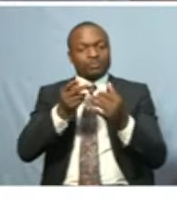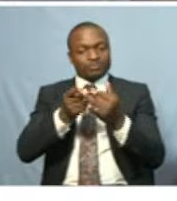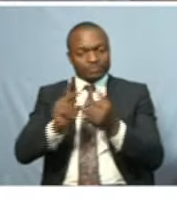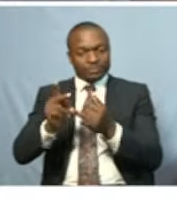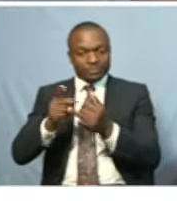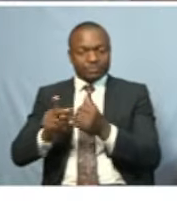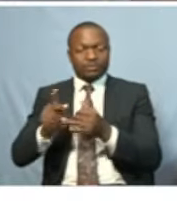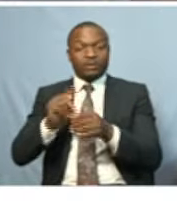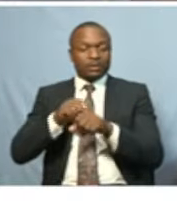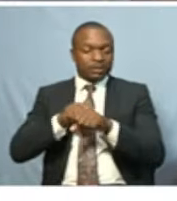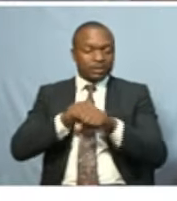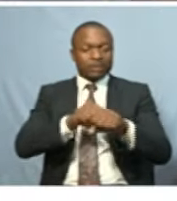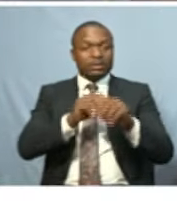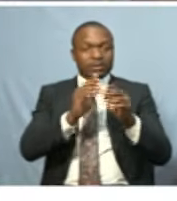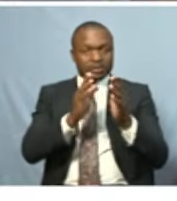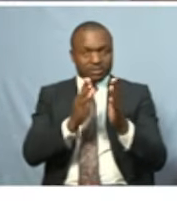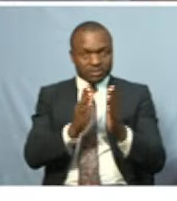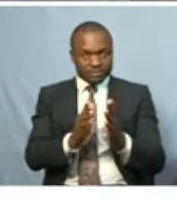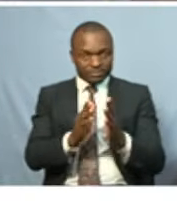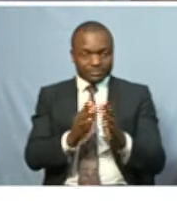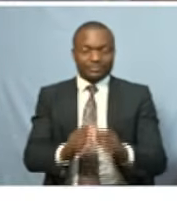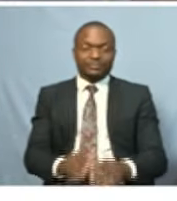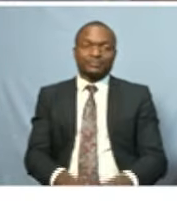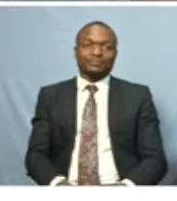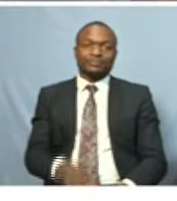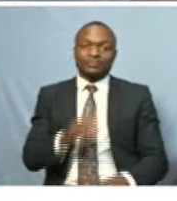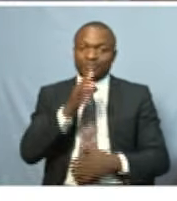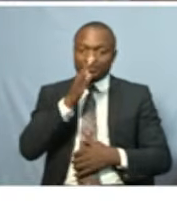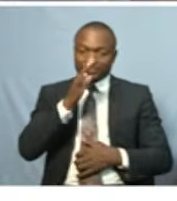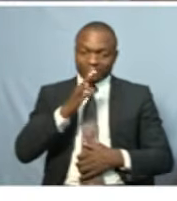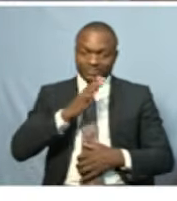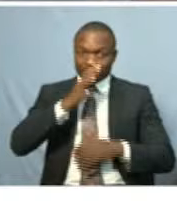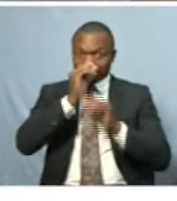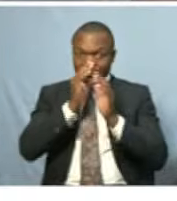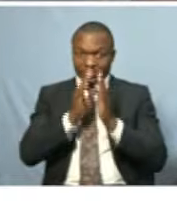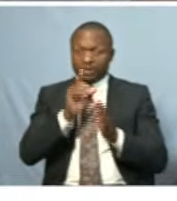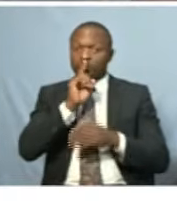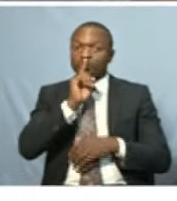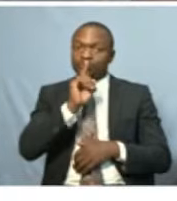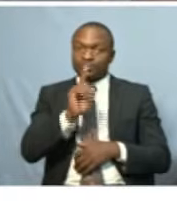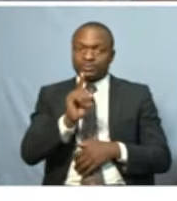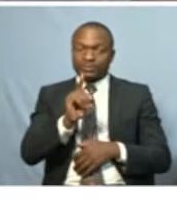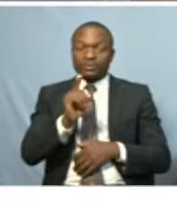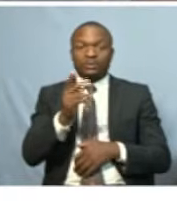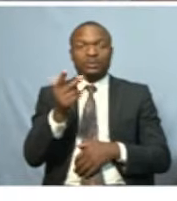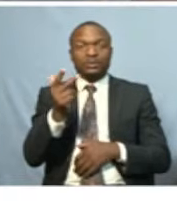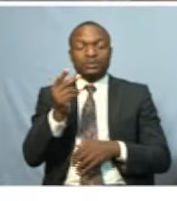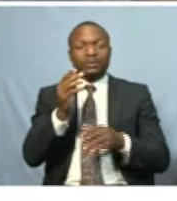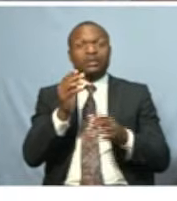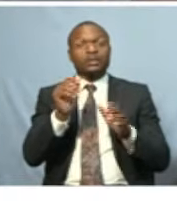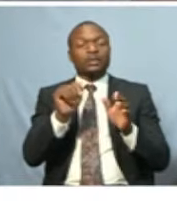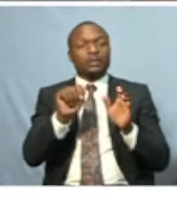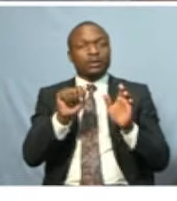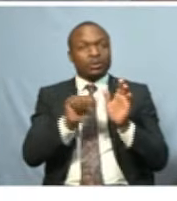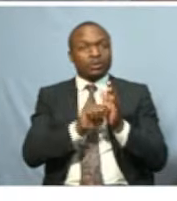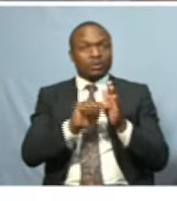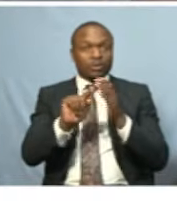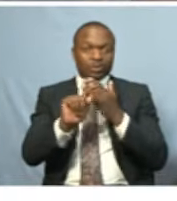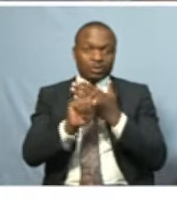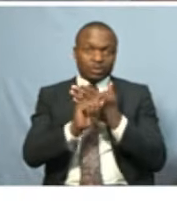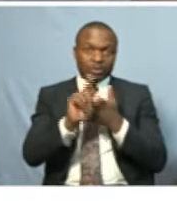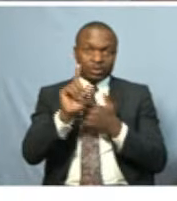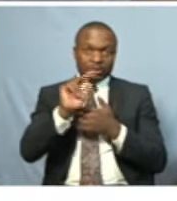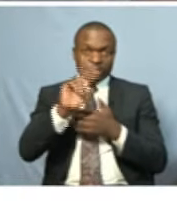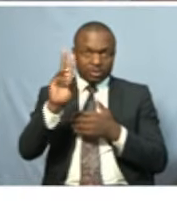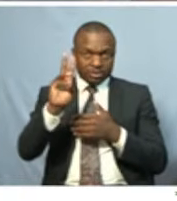our transporters predictability. Madam Speaker, indeed, 13th August 2026 will